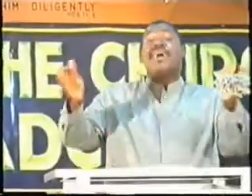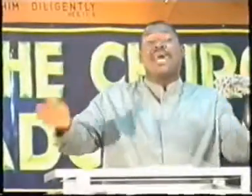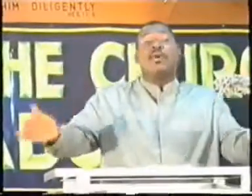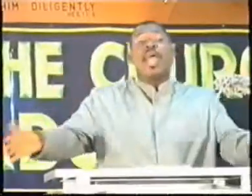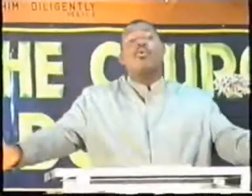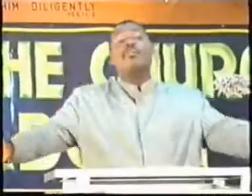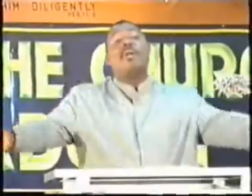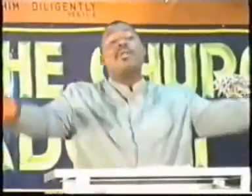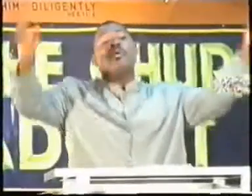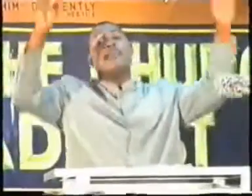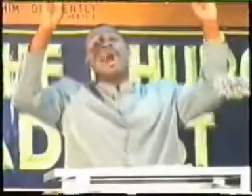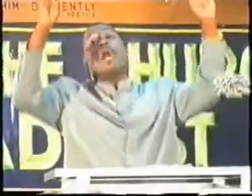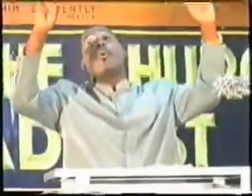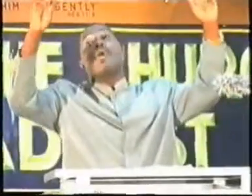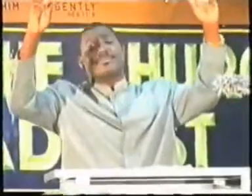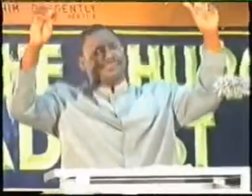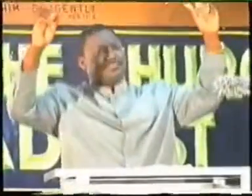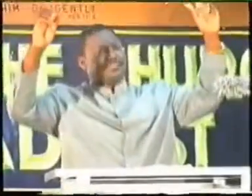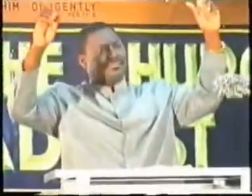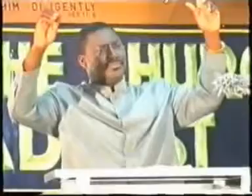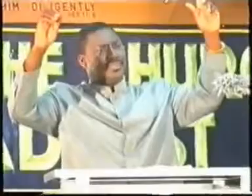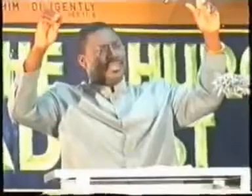Momayan Vadiano, Enco Niponimo, Bacope.